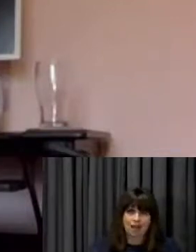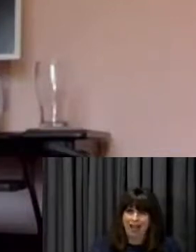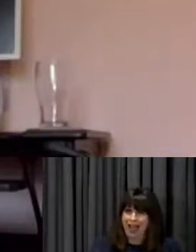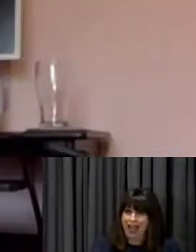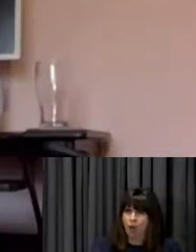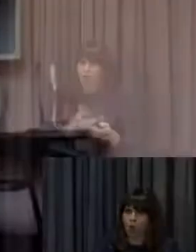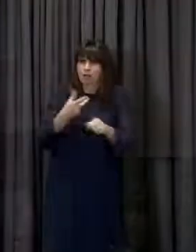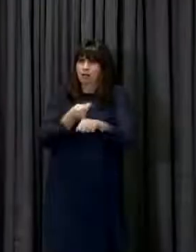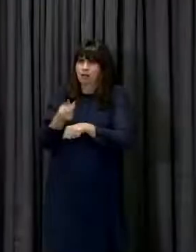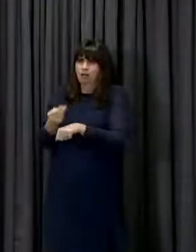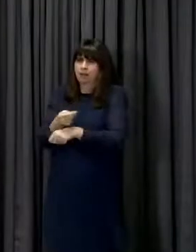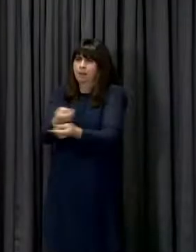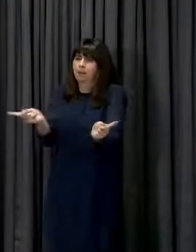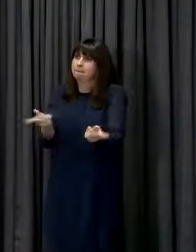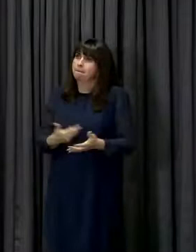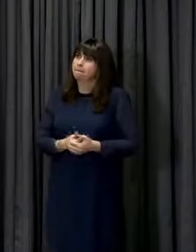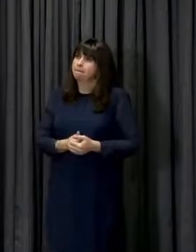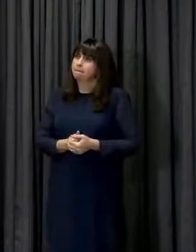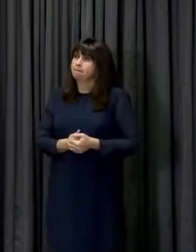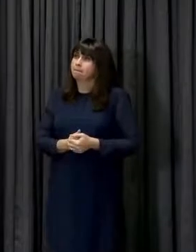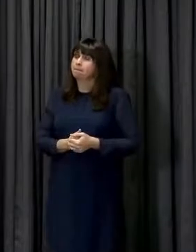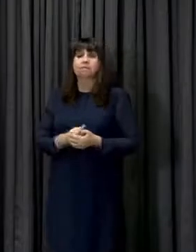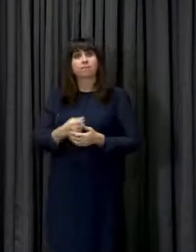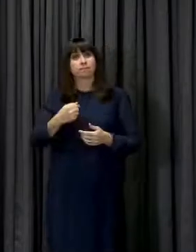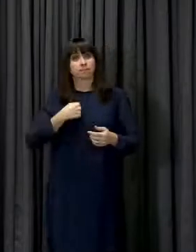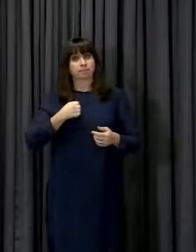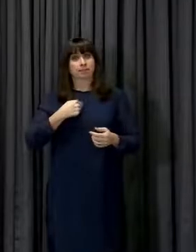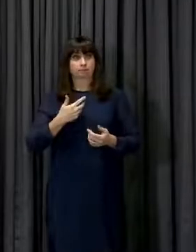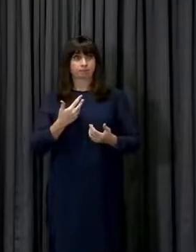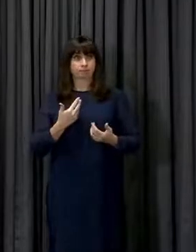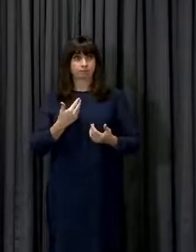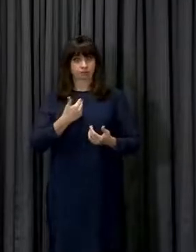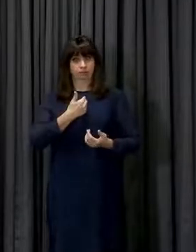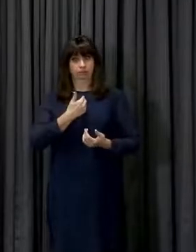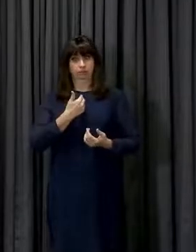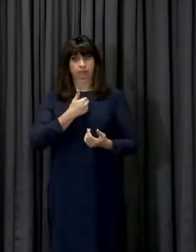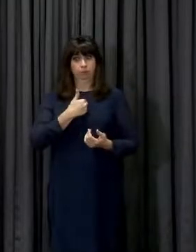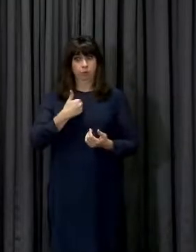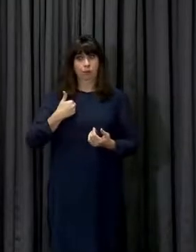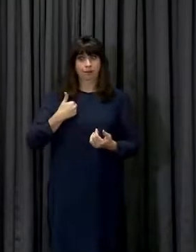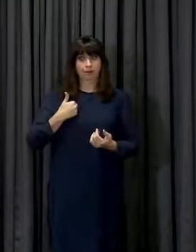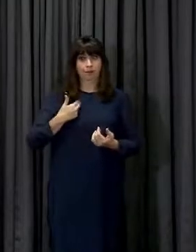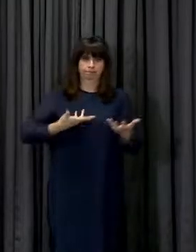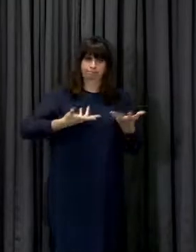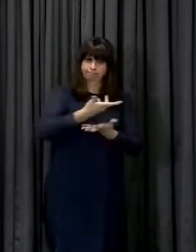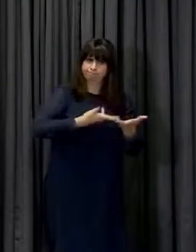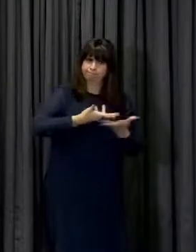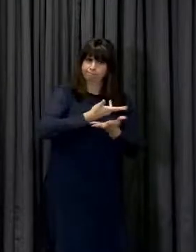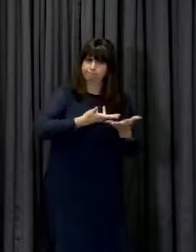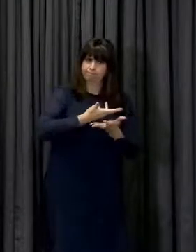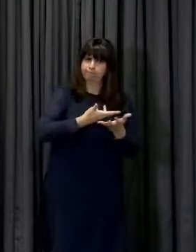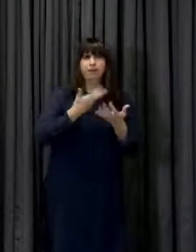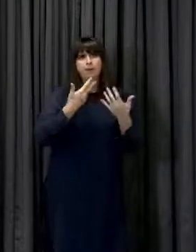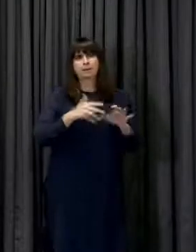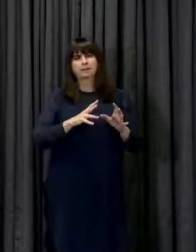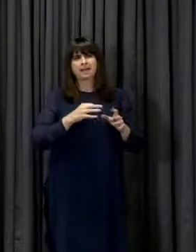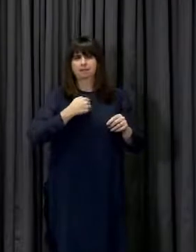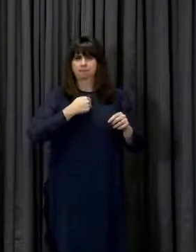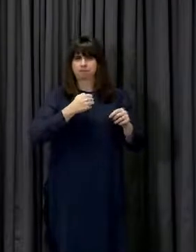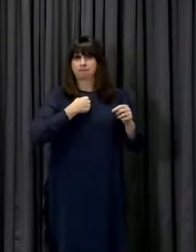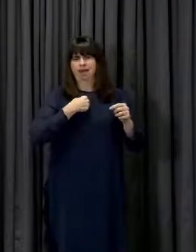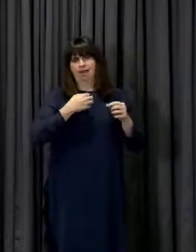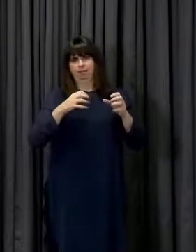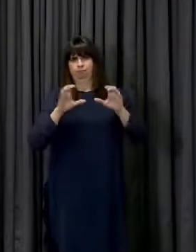in Wales? I've had a meeting earlier today, and I've been having conversations with my officials, and indeed there was